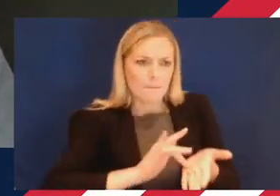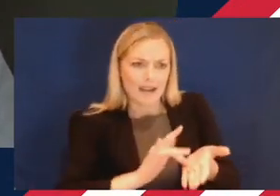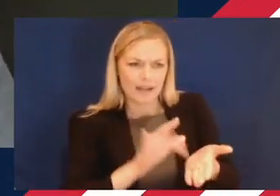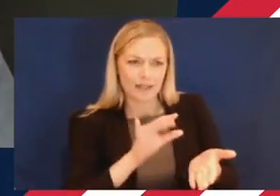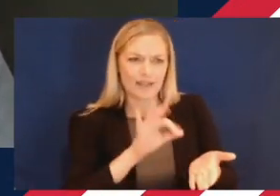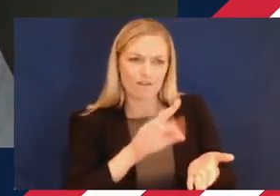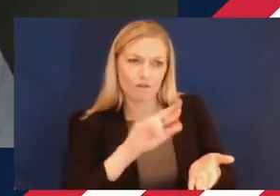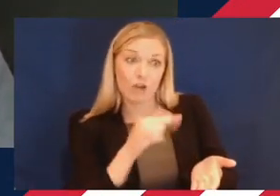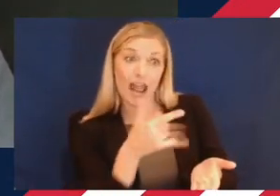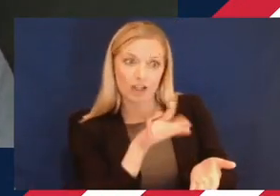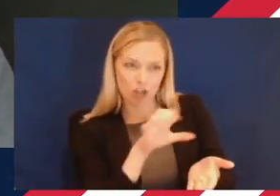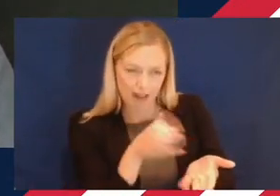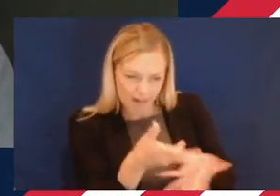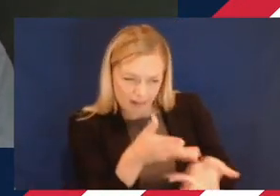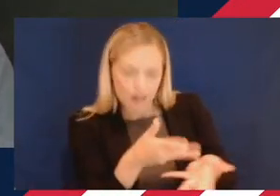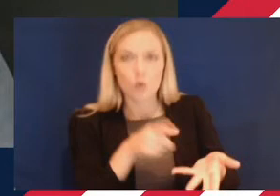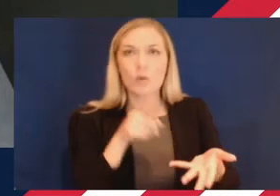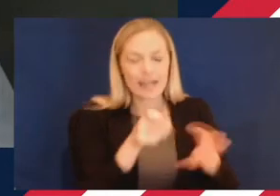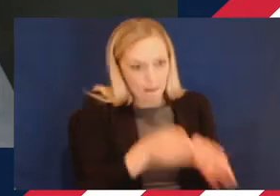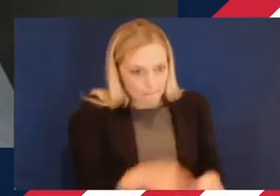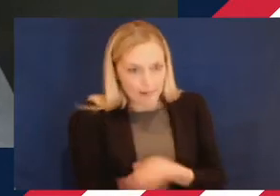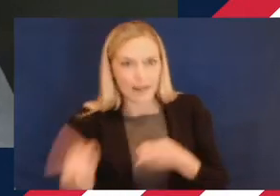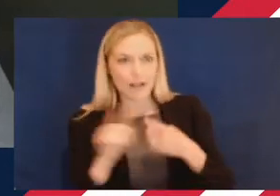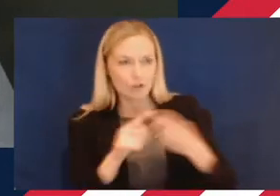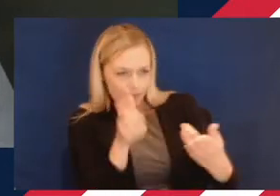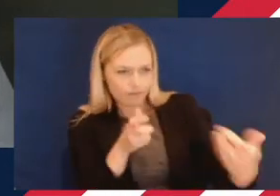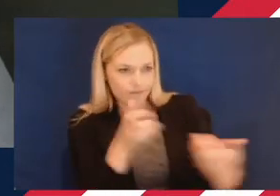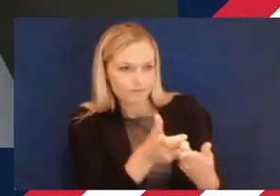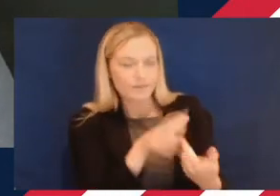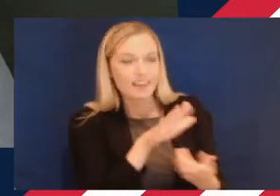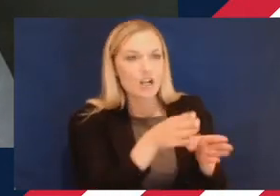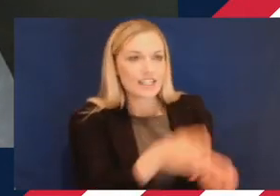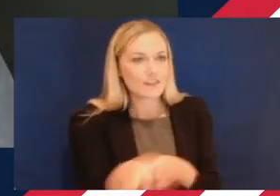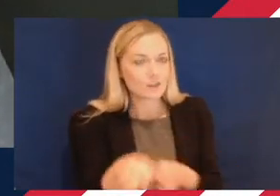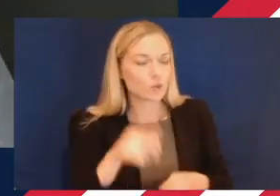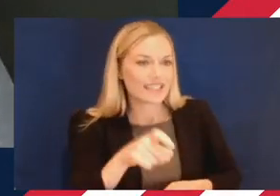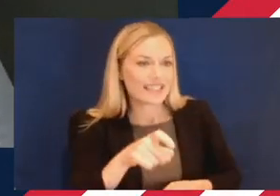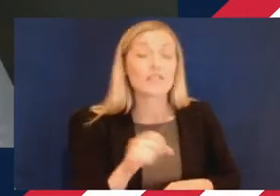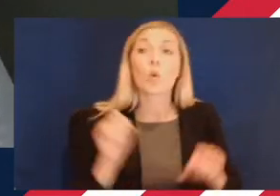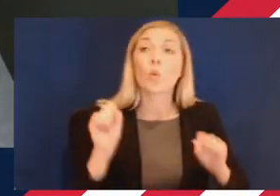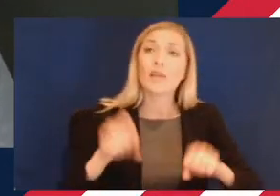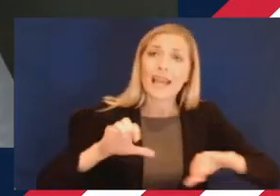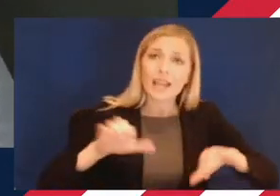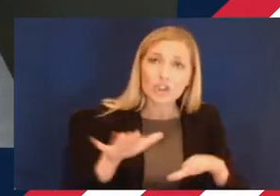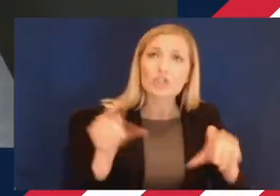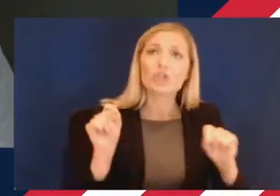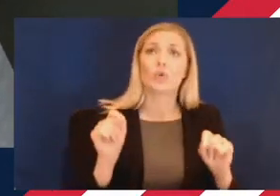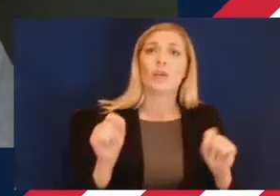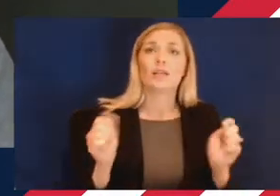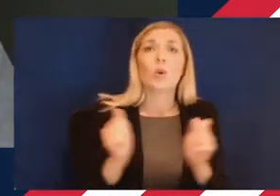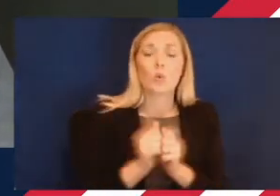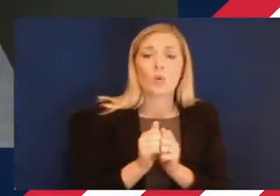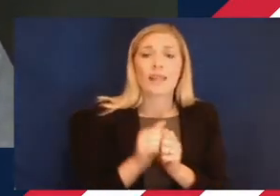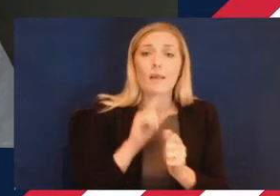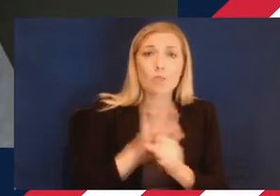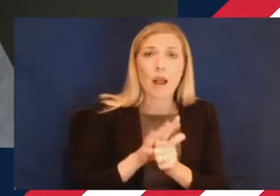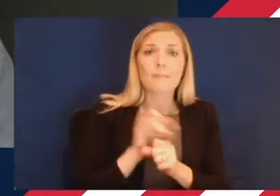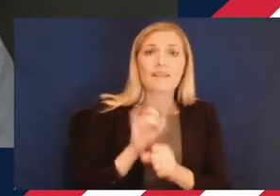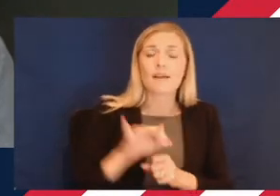their individualized needs. We can do this by finally making good on the promise that is the Individuals with Disabilities Education